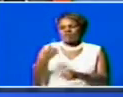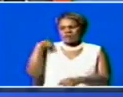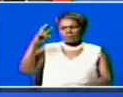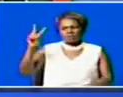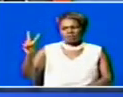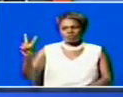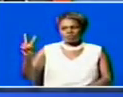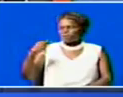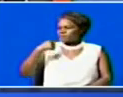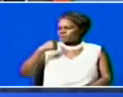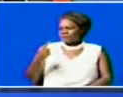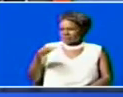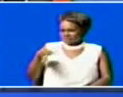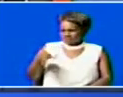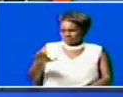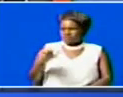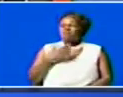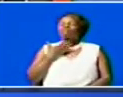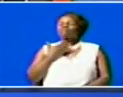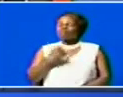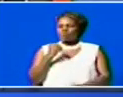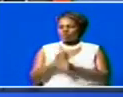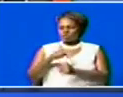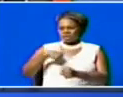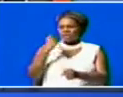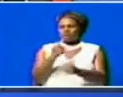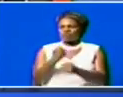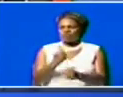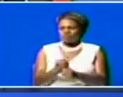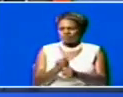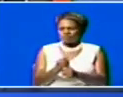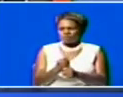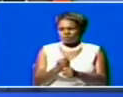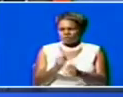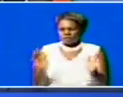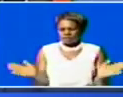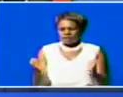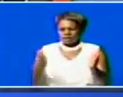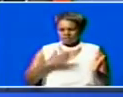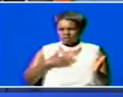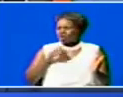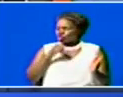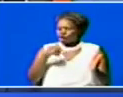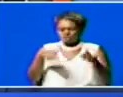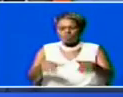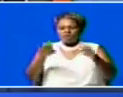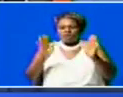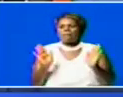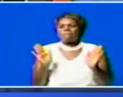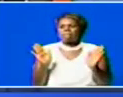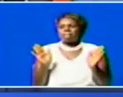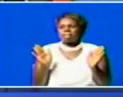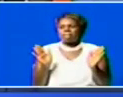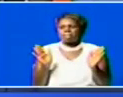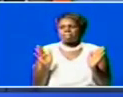2, they said they admired what we were doing, and they encouraged us not to